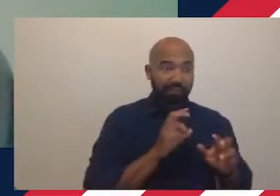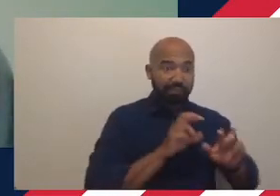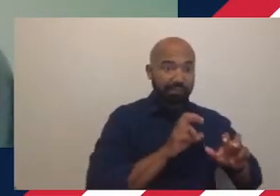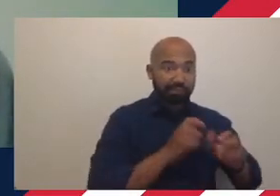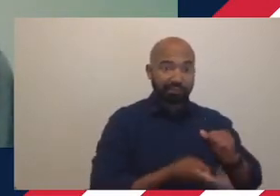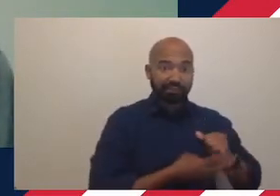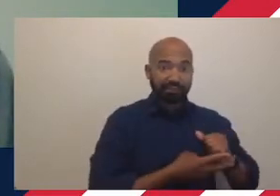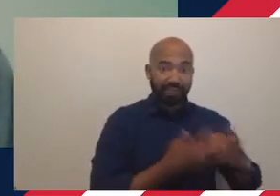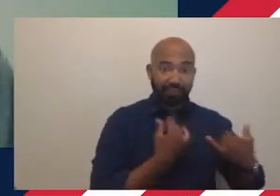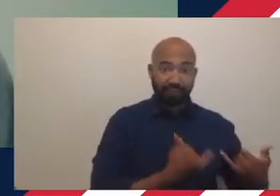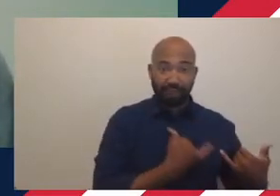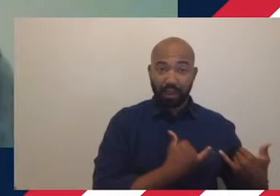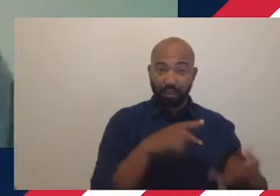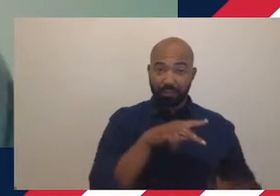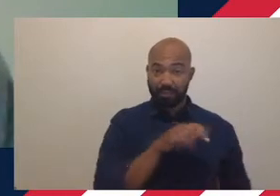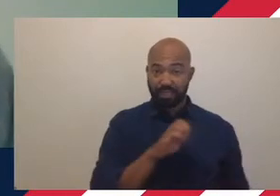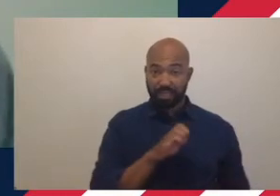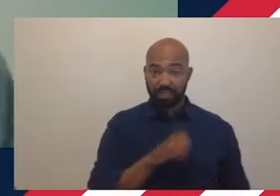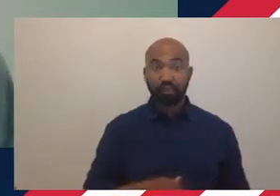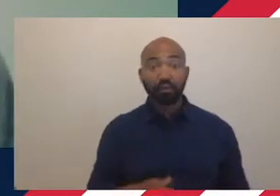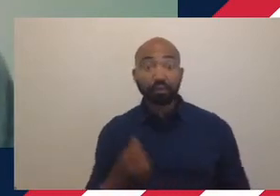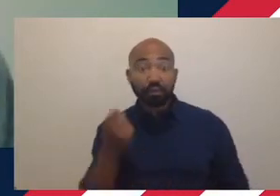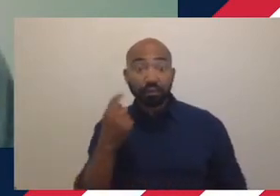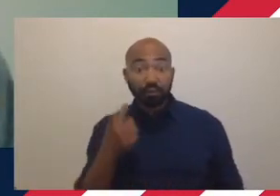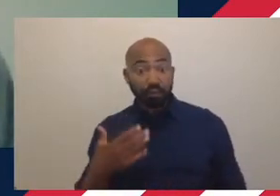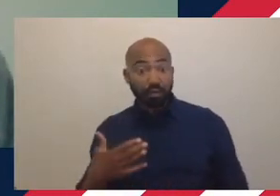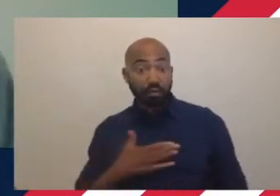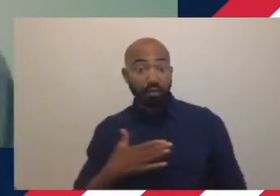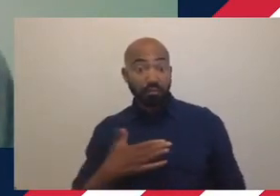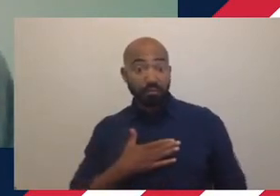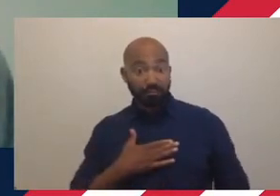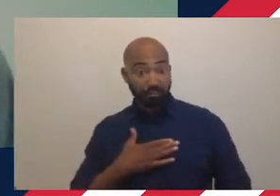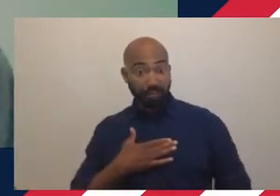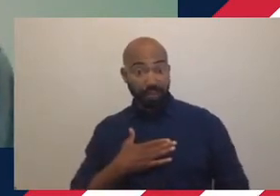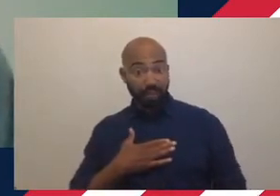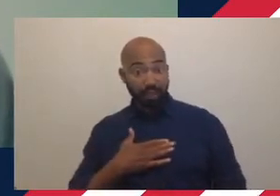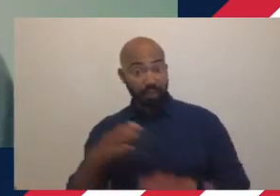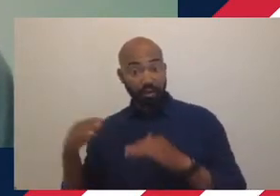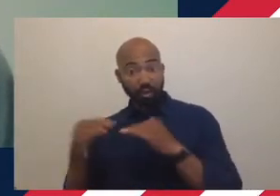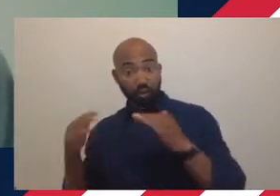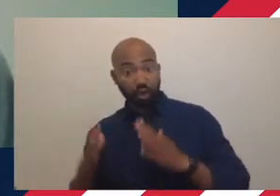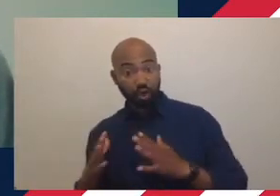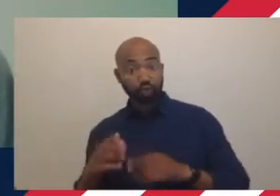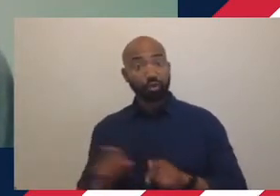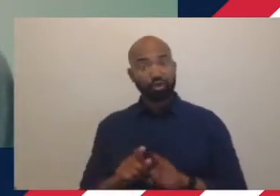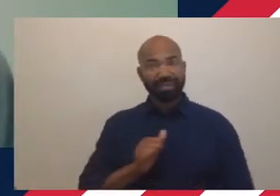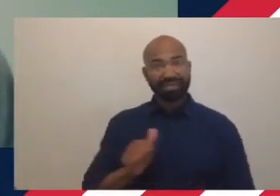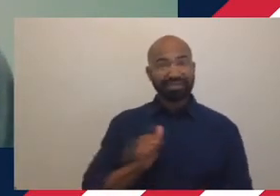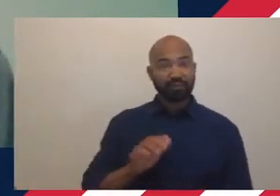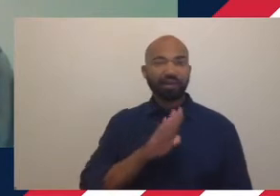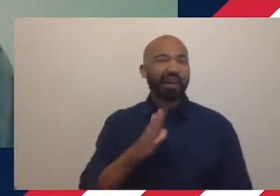my coworkers, never received any hazard pay for working on lines.